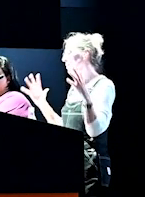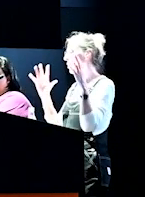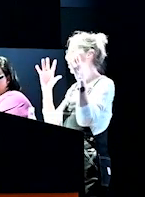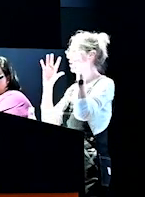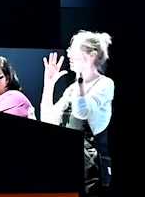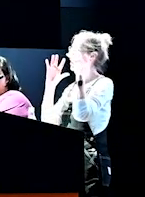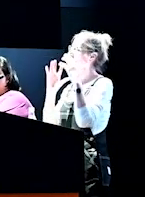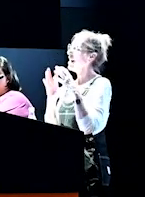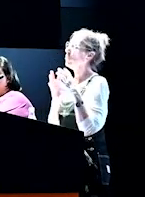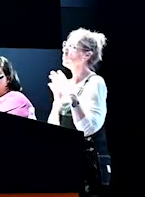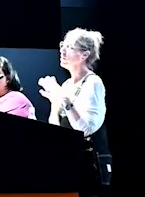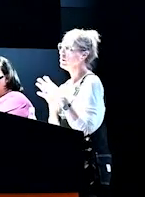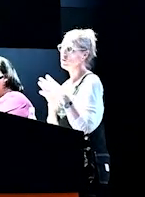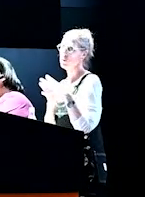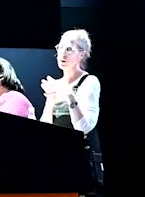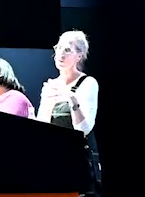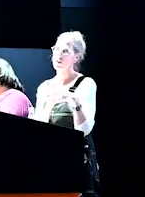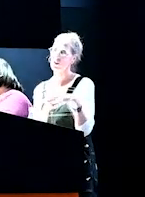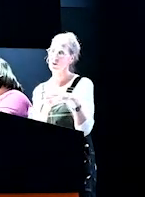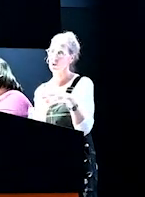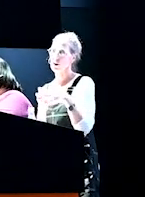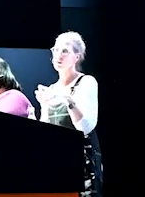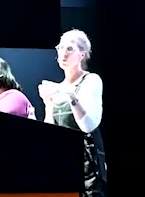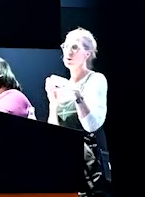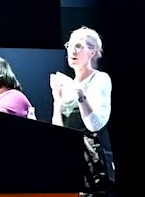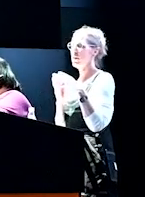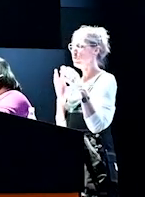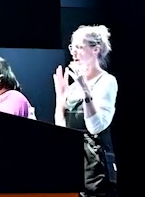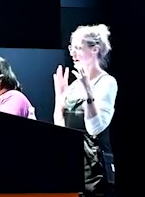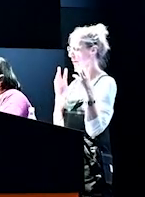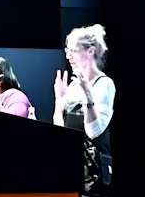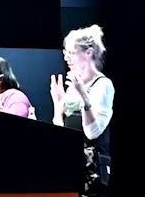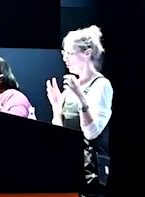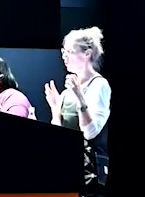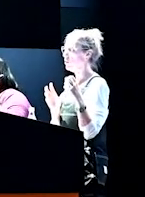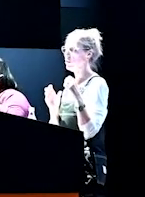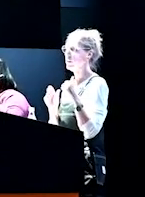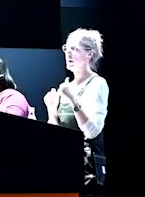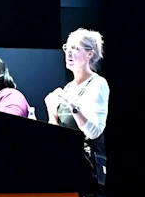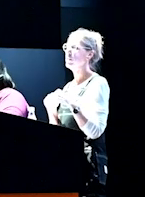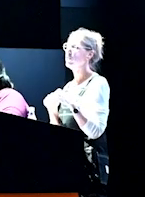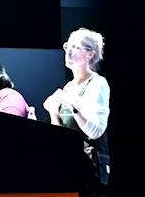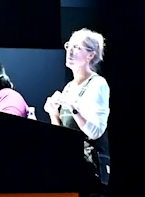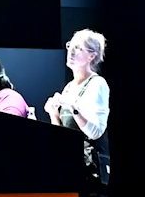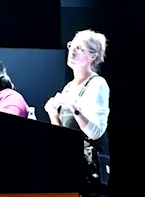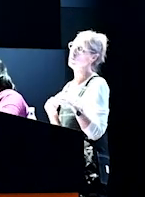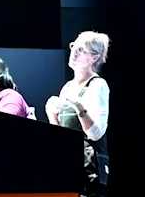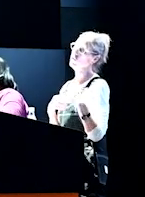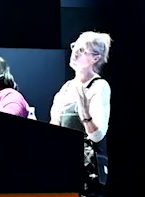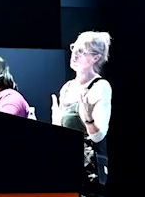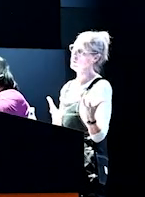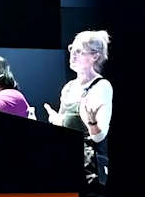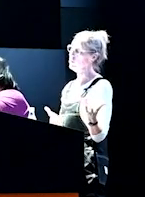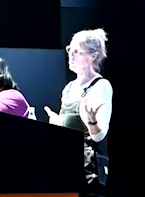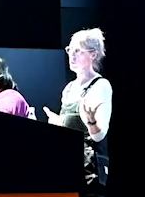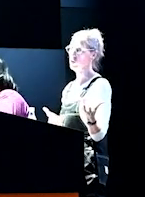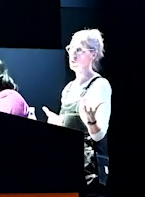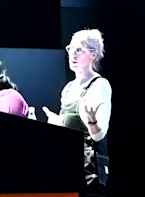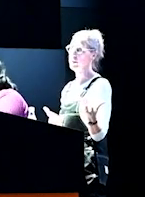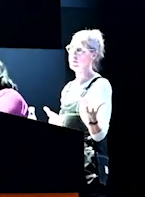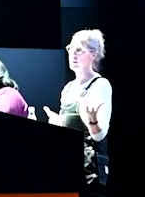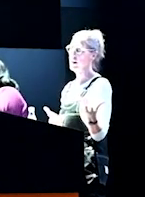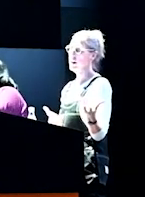So it was always, again, working from the original source, working from those original characters, working from those